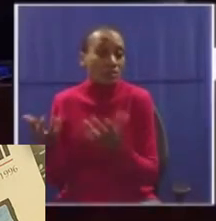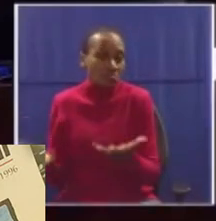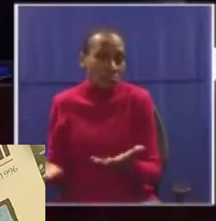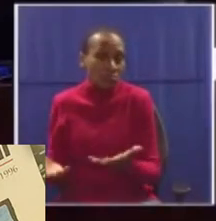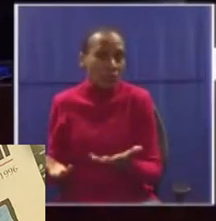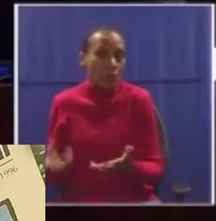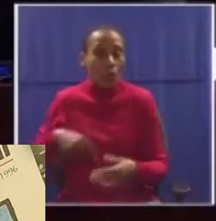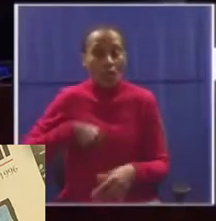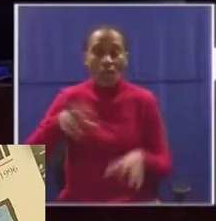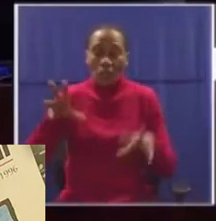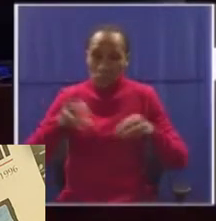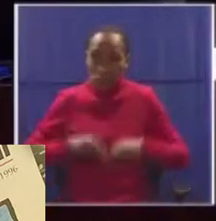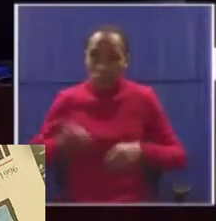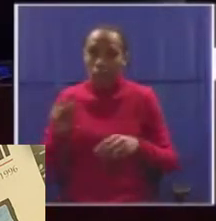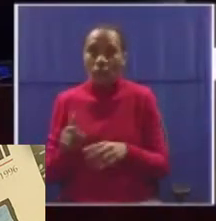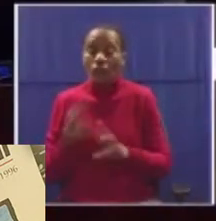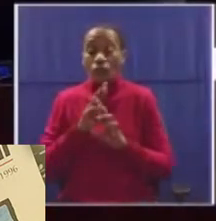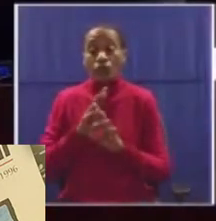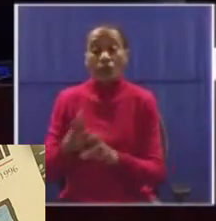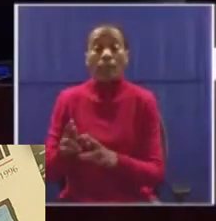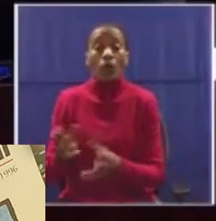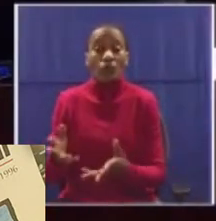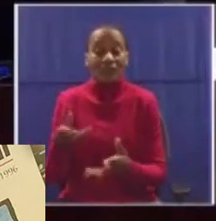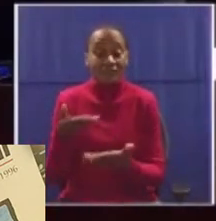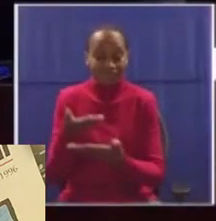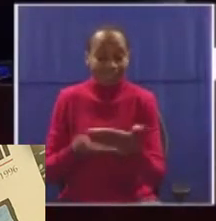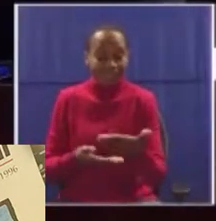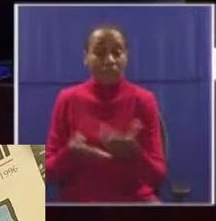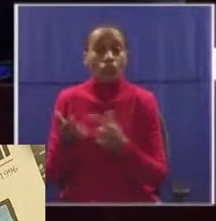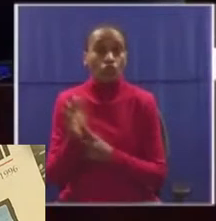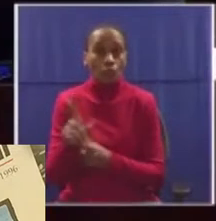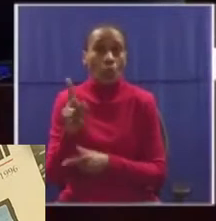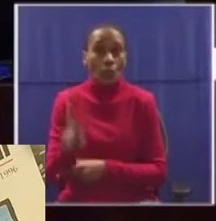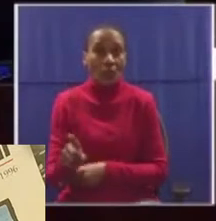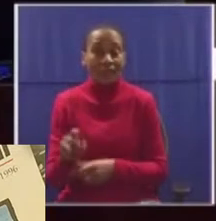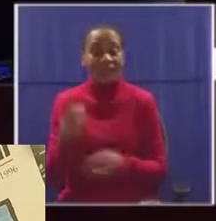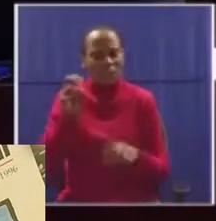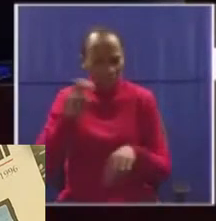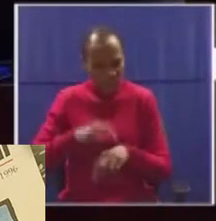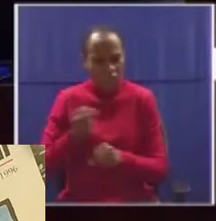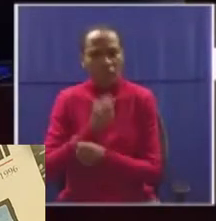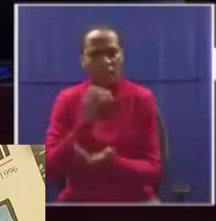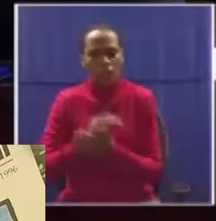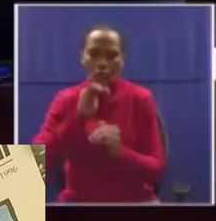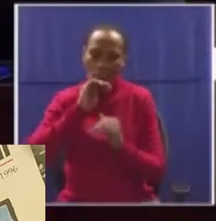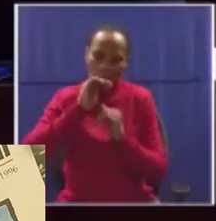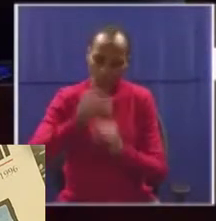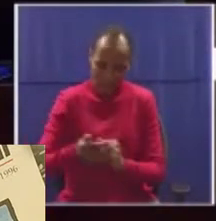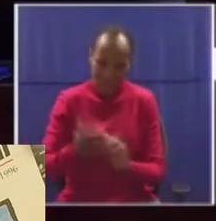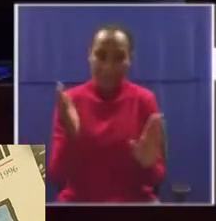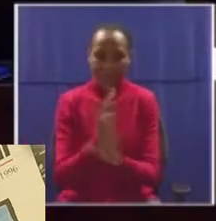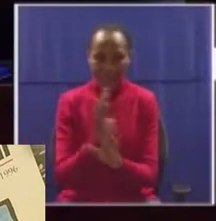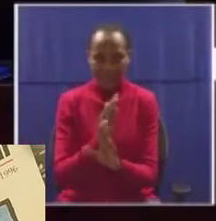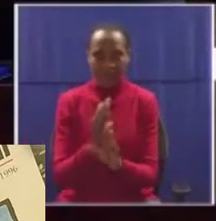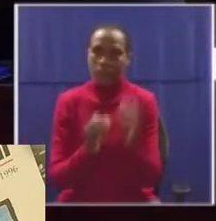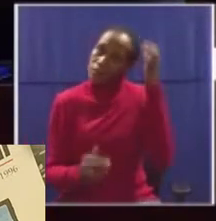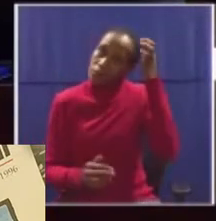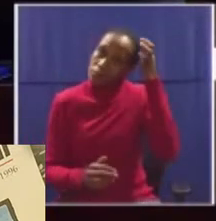to be taken and we appreciate the report as indicated that safeguards need to be improved